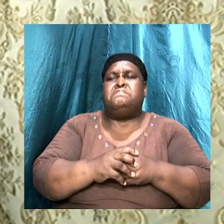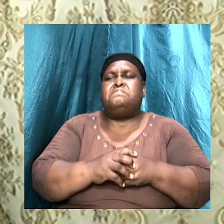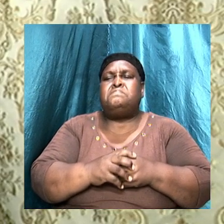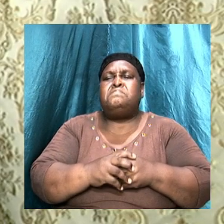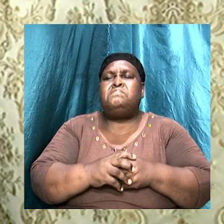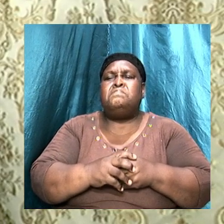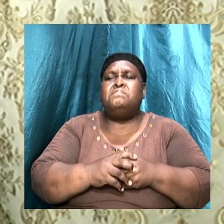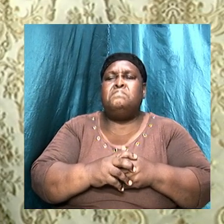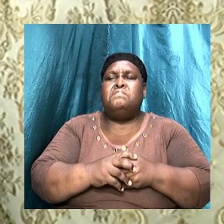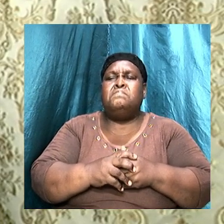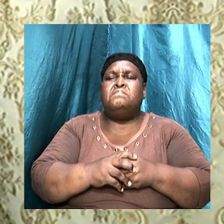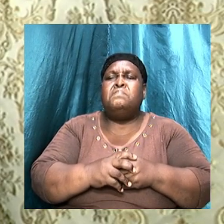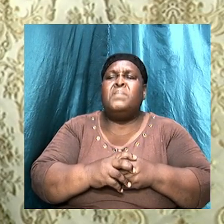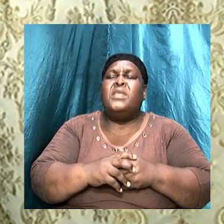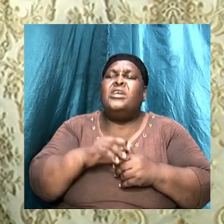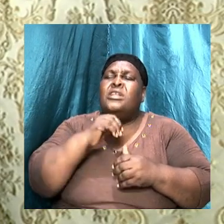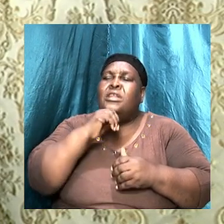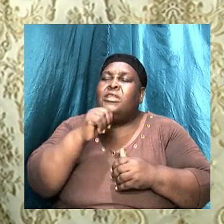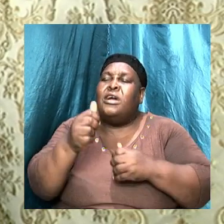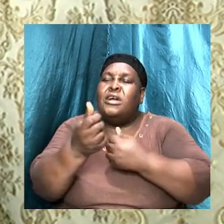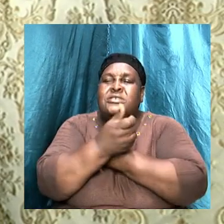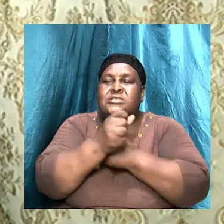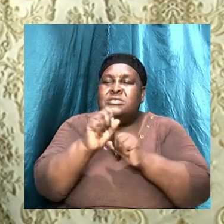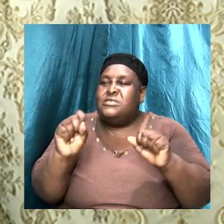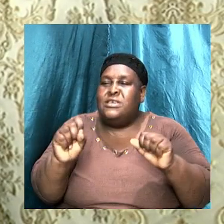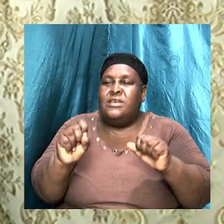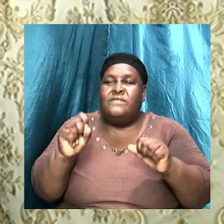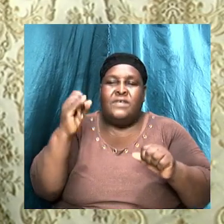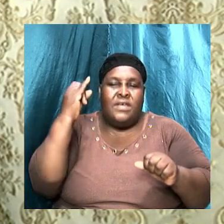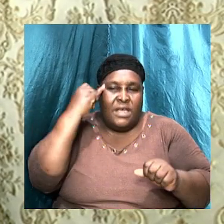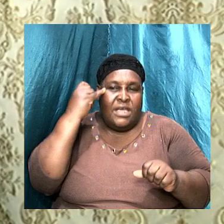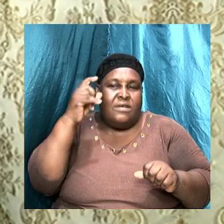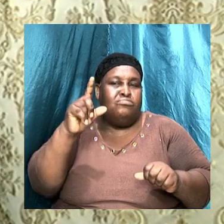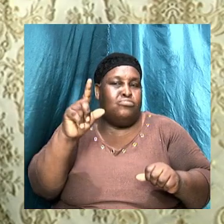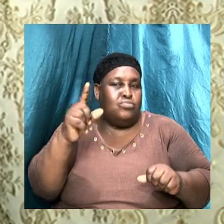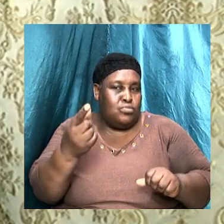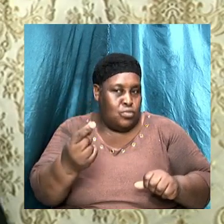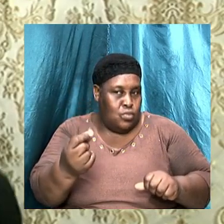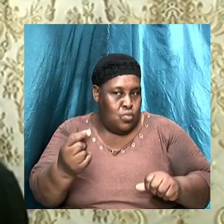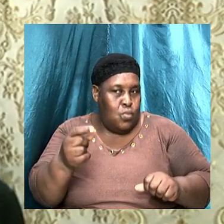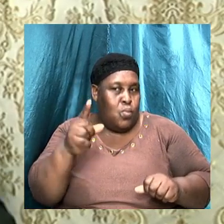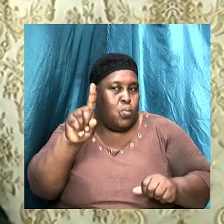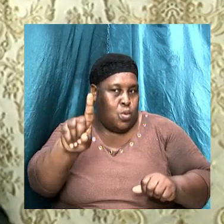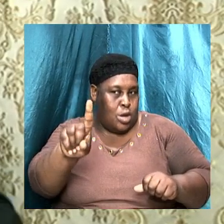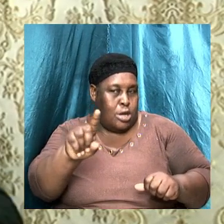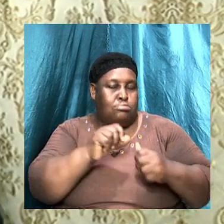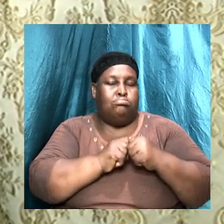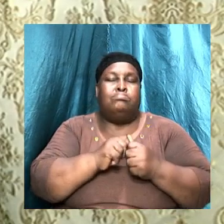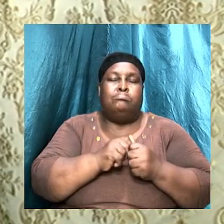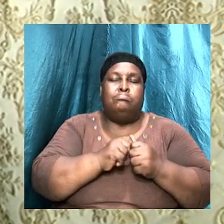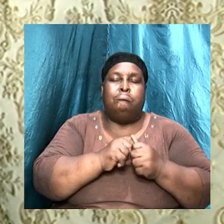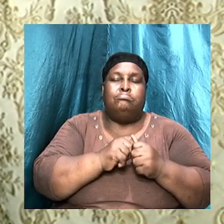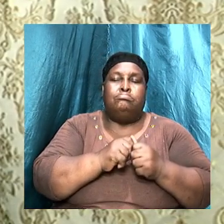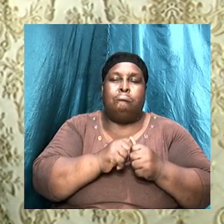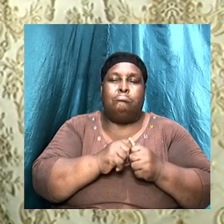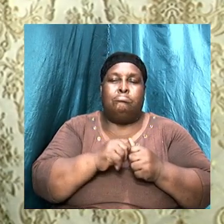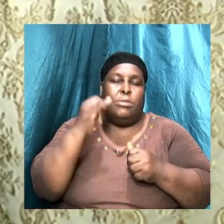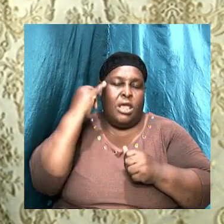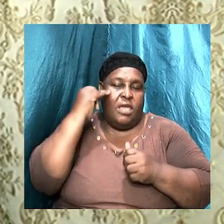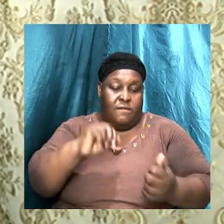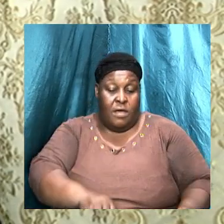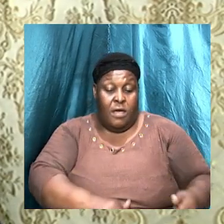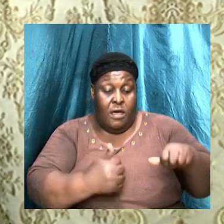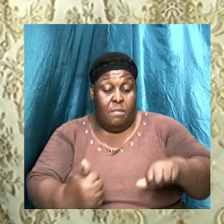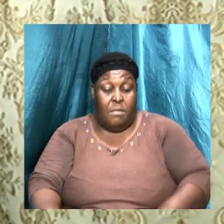he is not saved if he is the one. So if he is baptized and does not receive the Holy